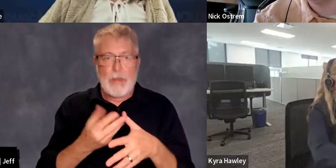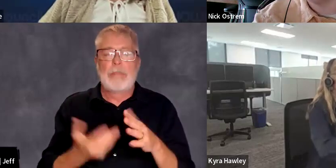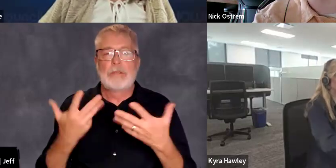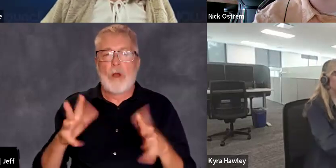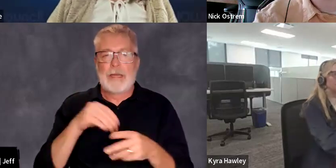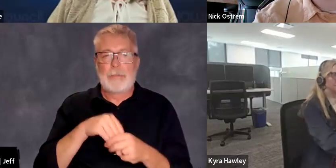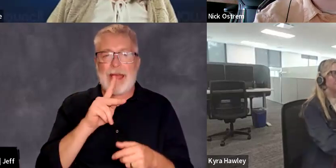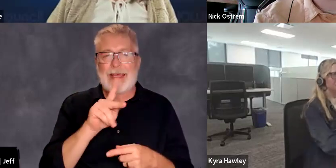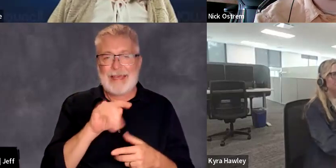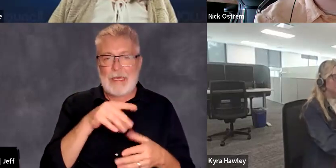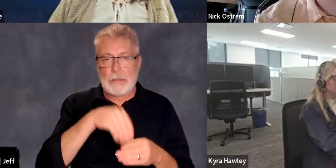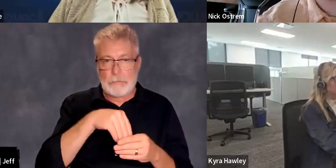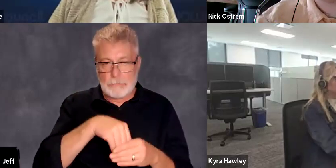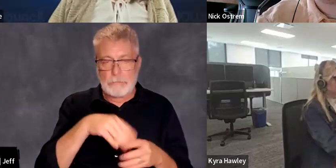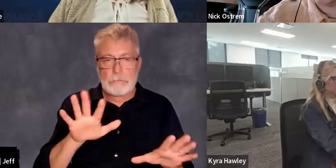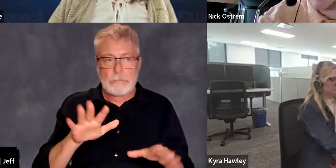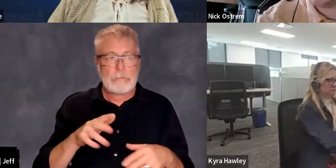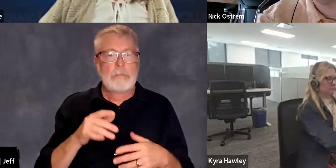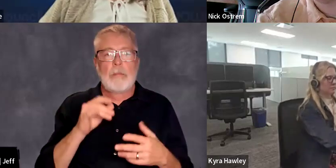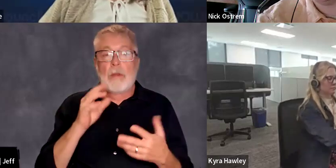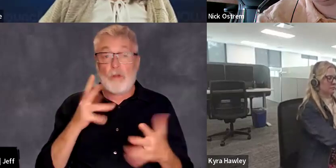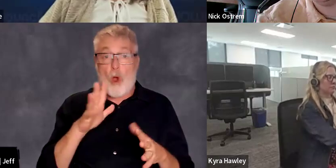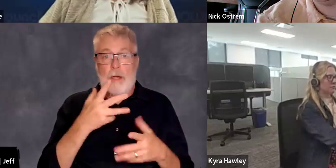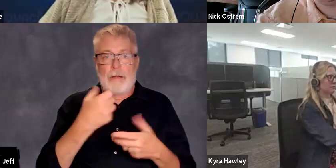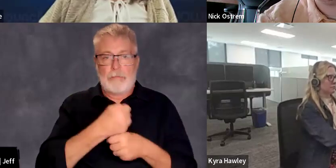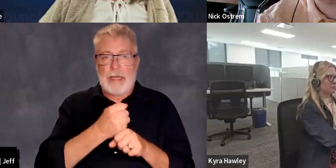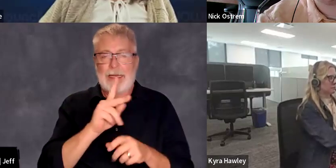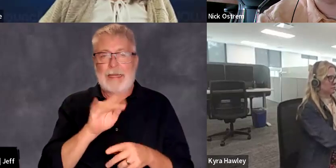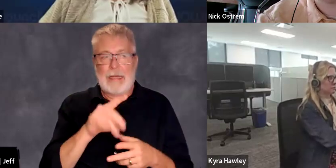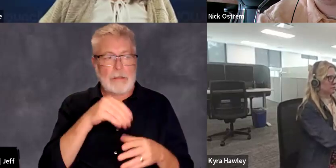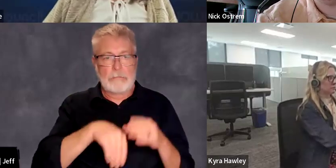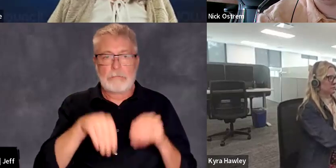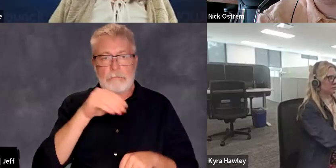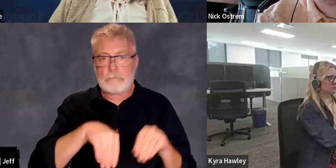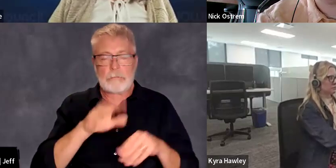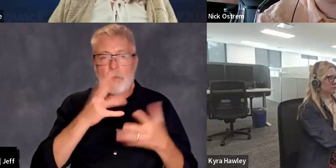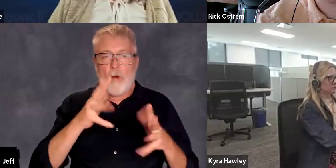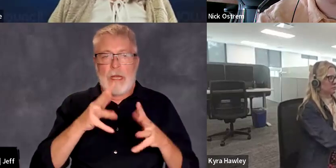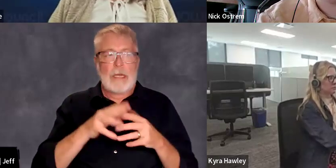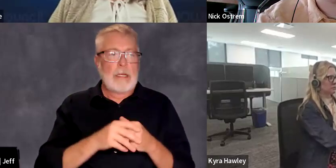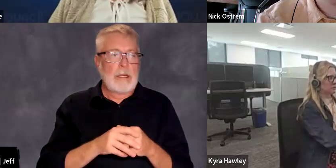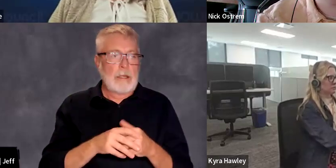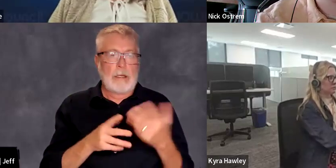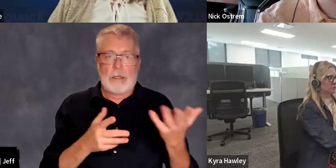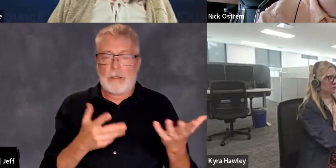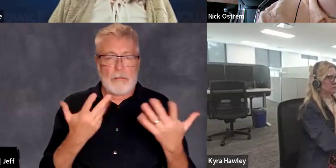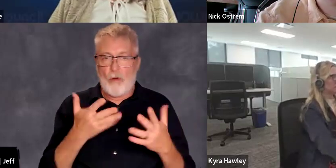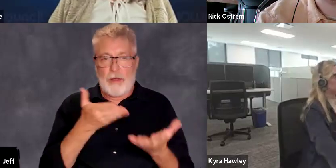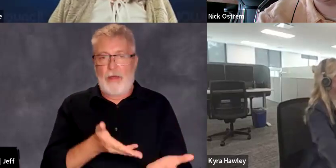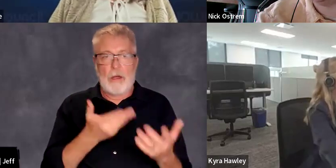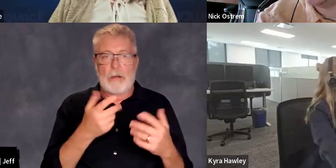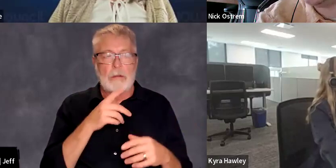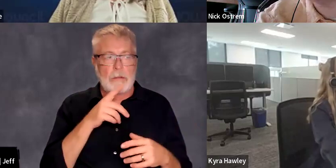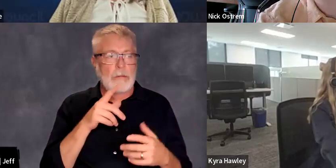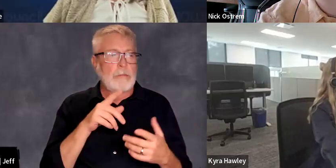kit. So if you do already have a disaster kit for yourself and all of these documents or the copies of those documents are in that kit, you can